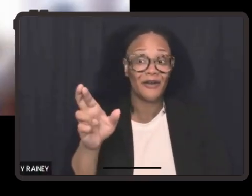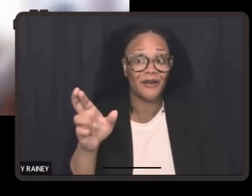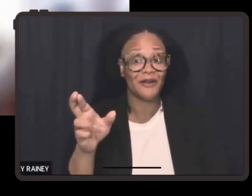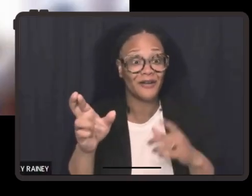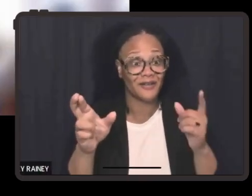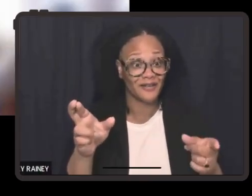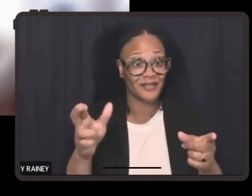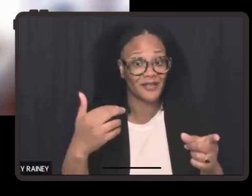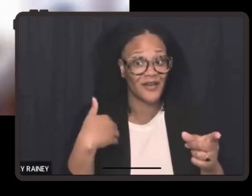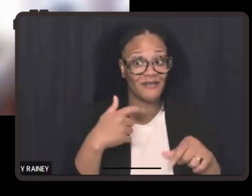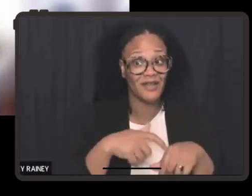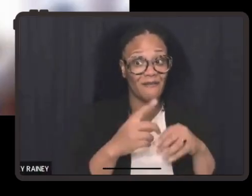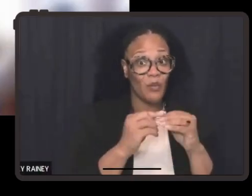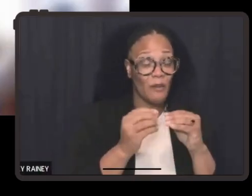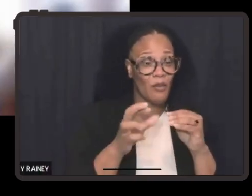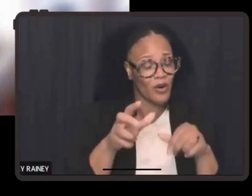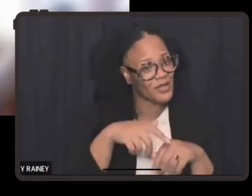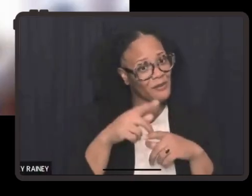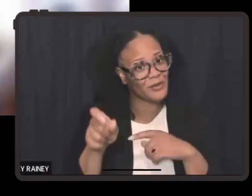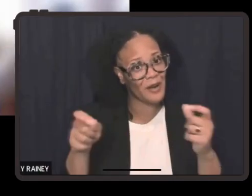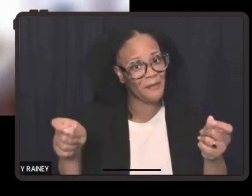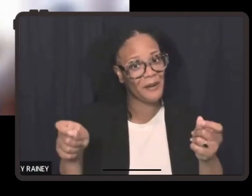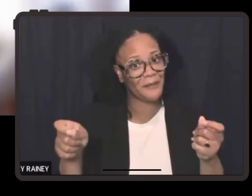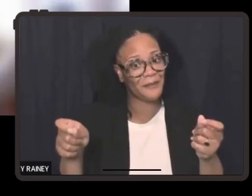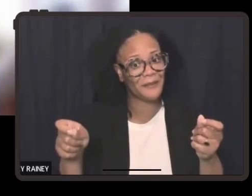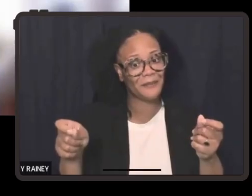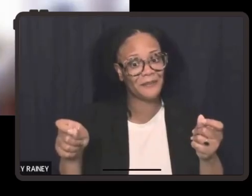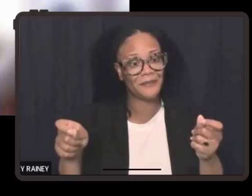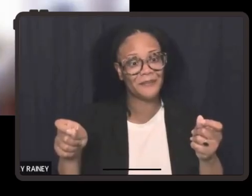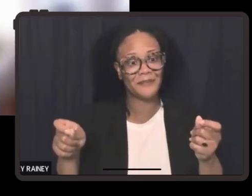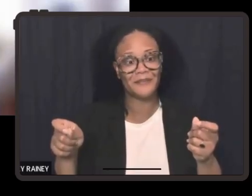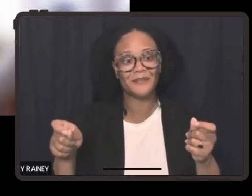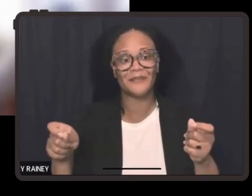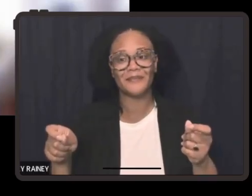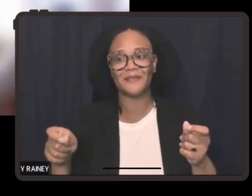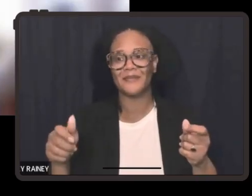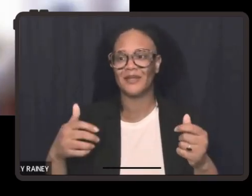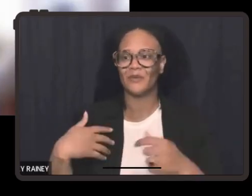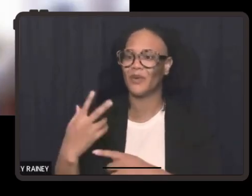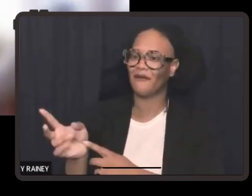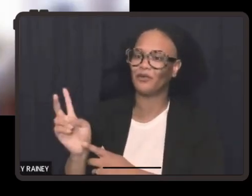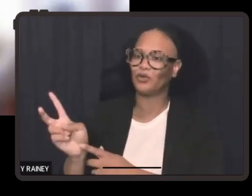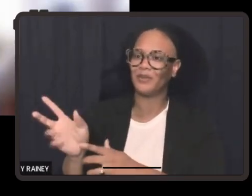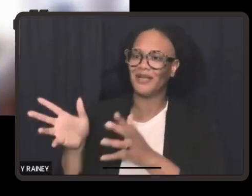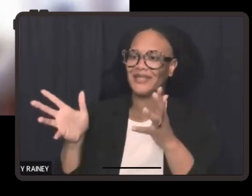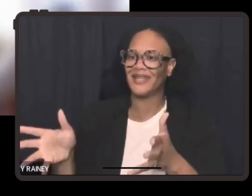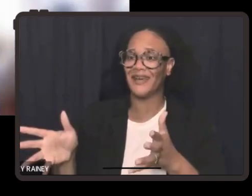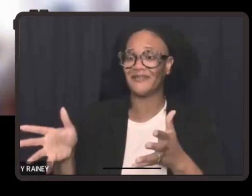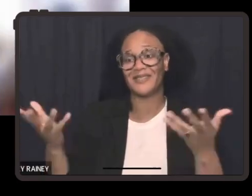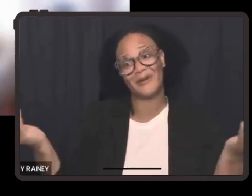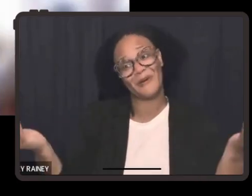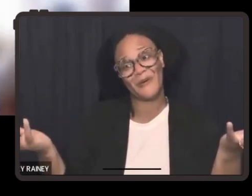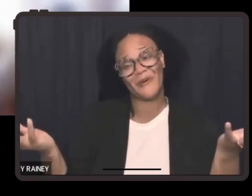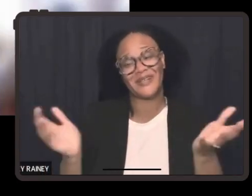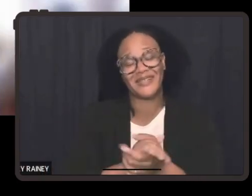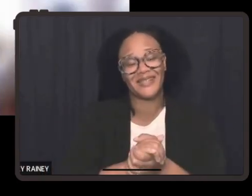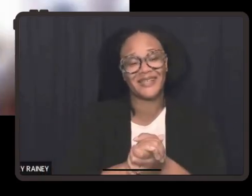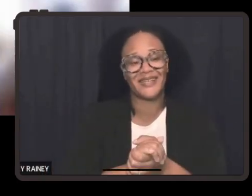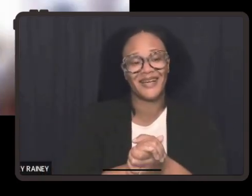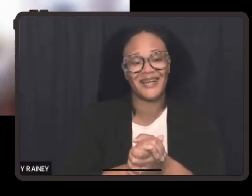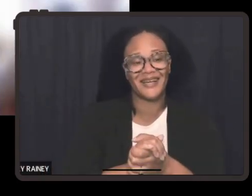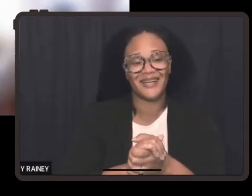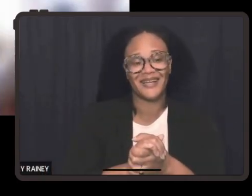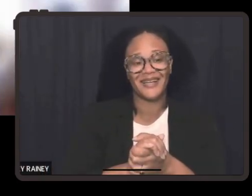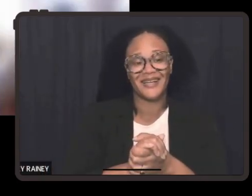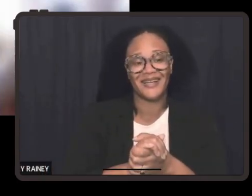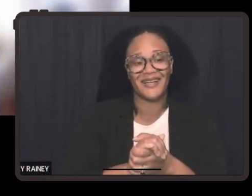Do you want me to ask one more? Or do you want to wrap up? We have 2 minutes left, so let's just it